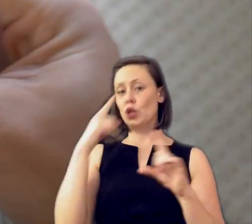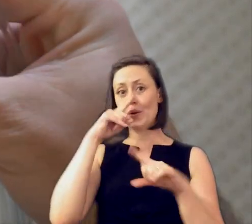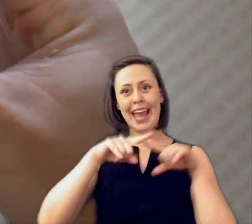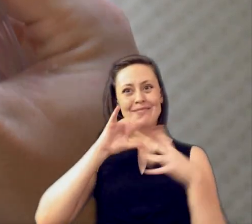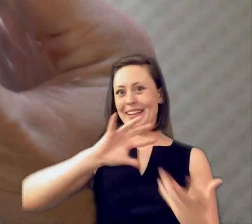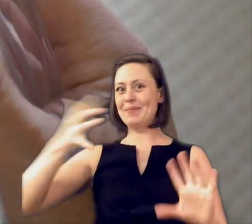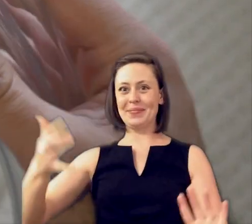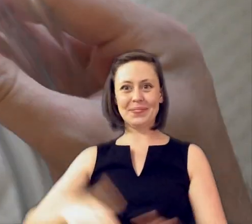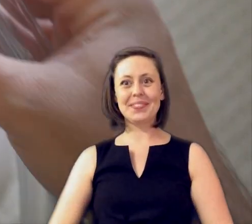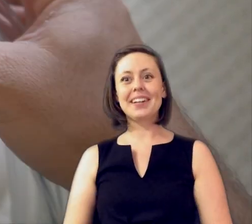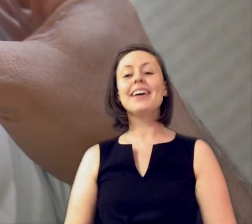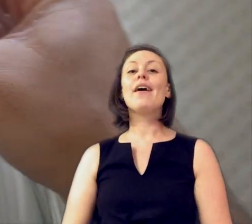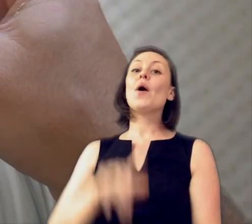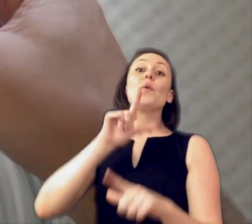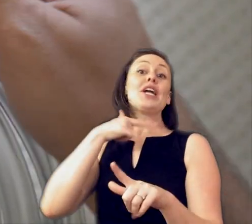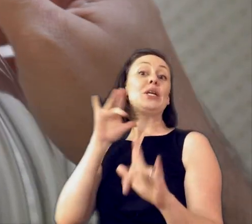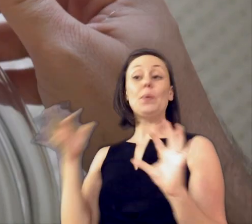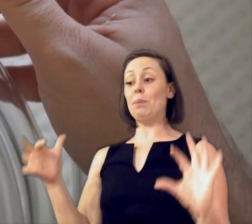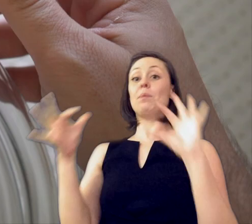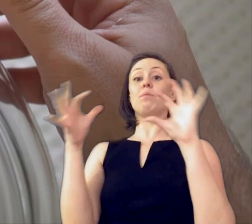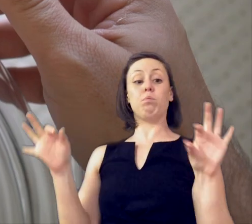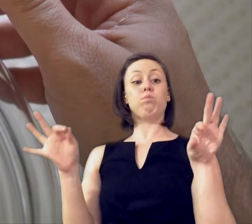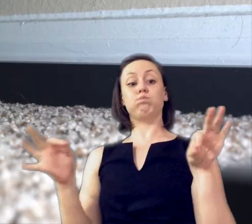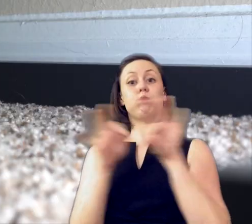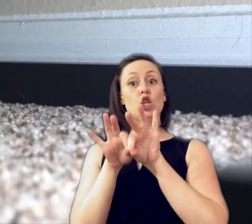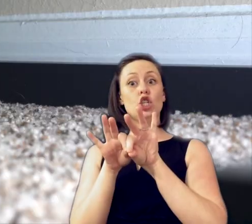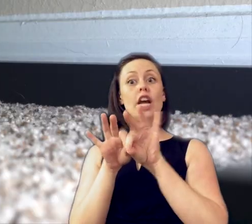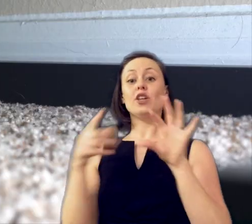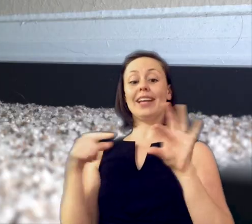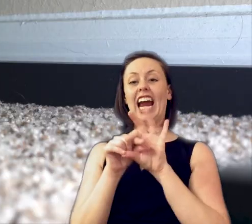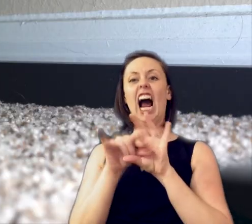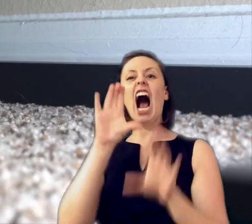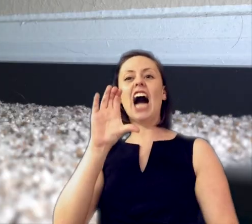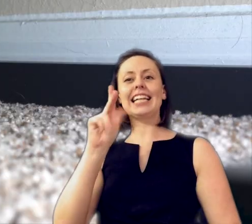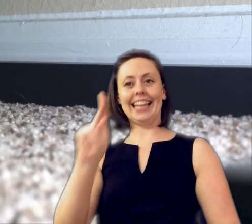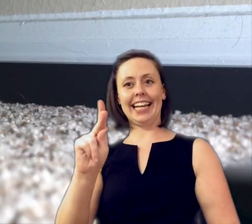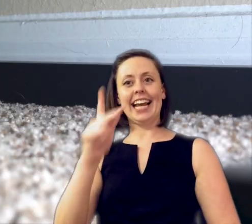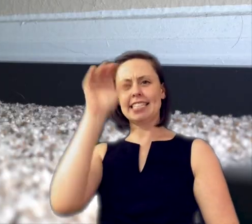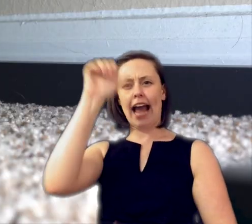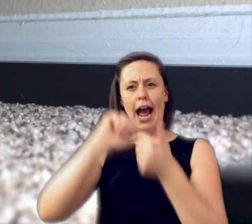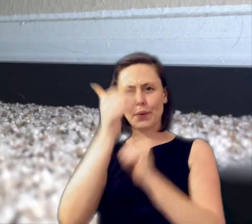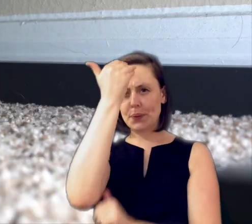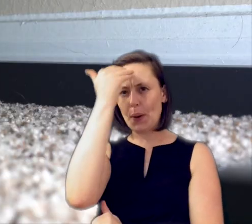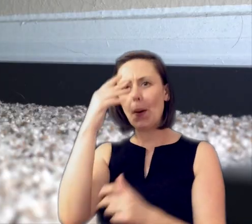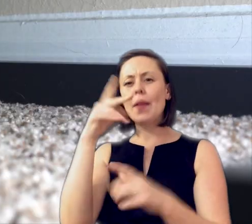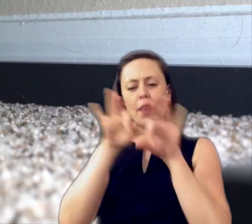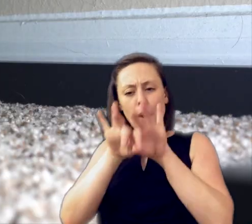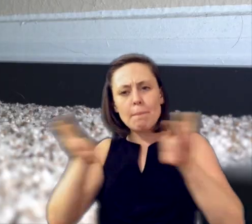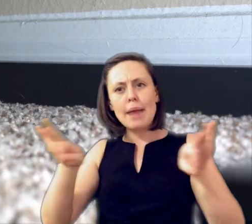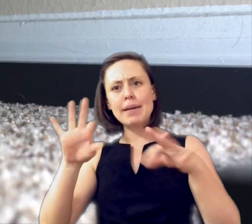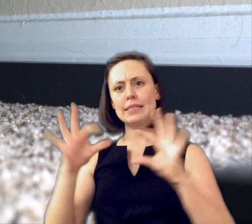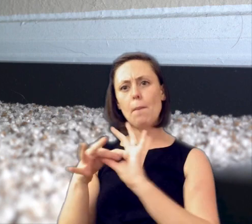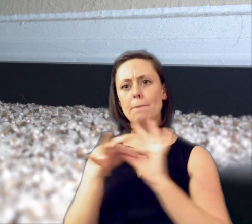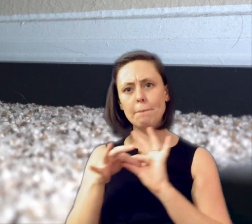can't really go wrong. Once you push the two colors together, you'll hear a satisfying click. This is how you know that the pipe is now